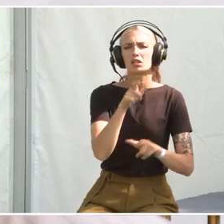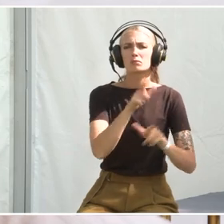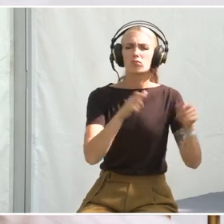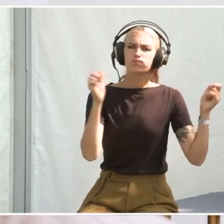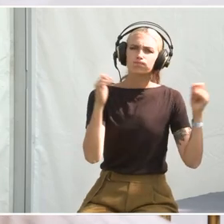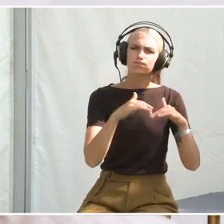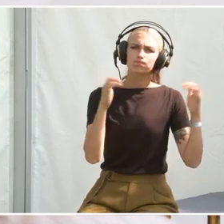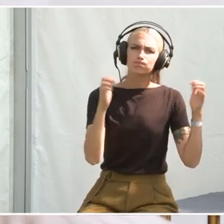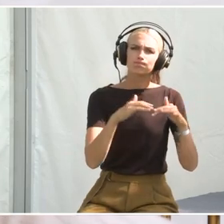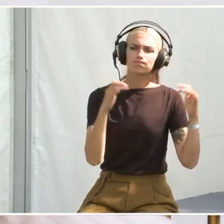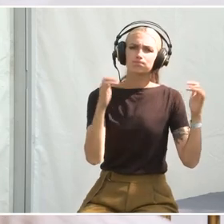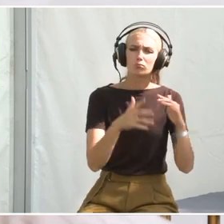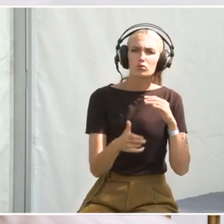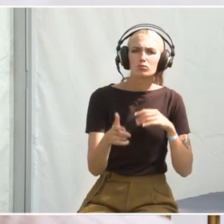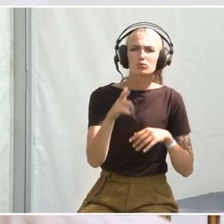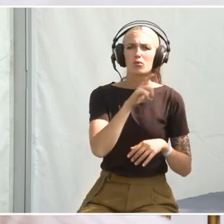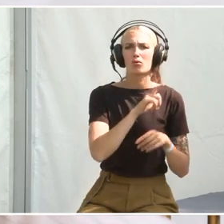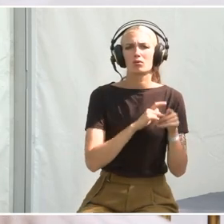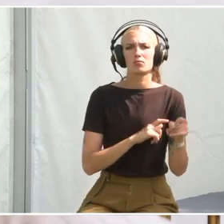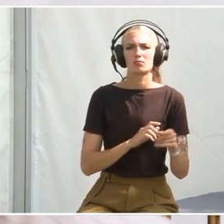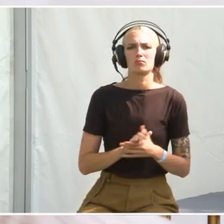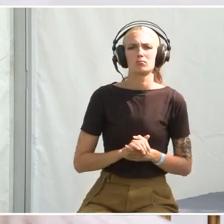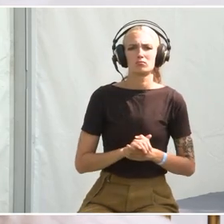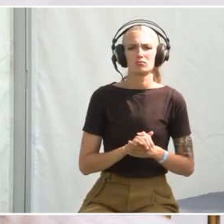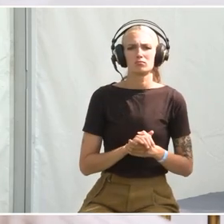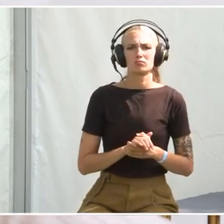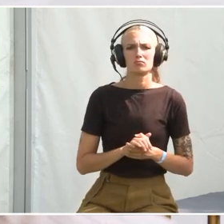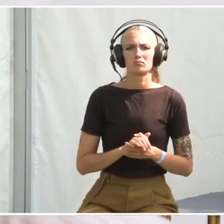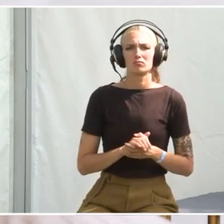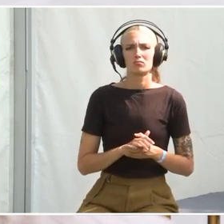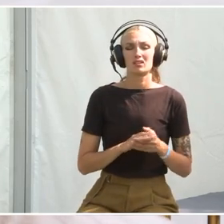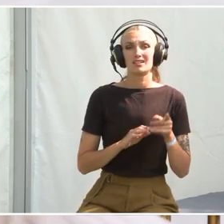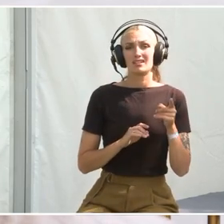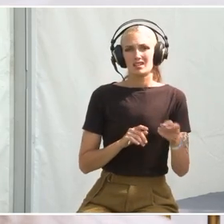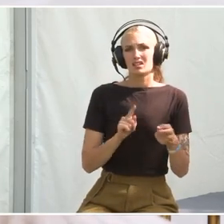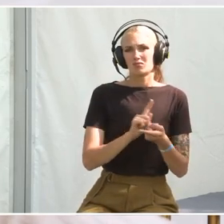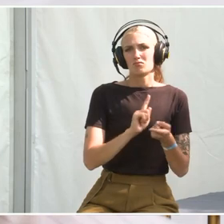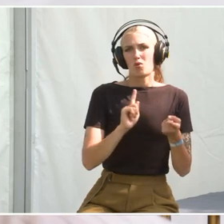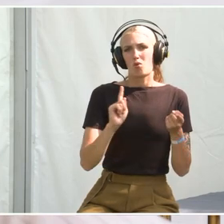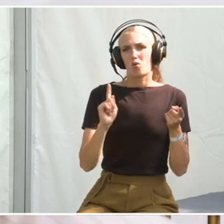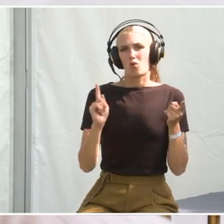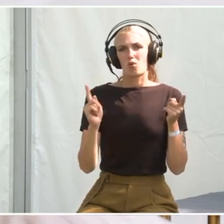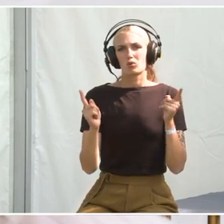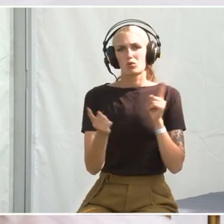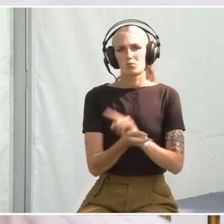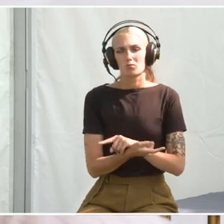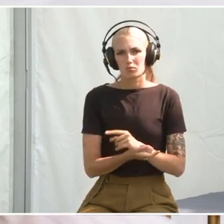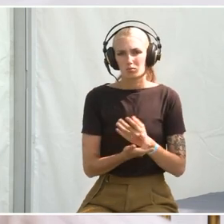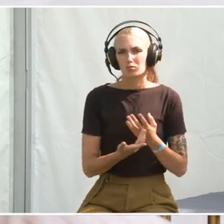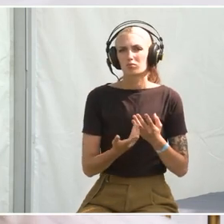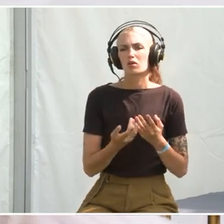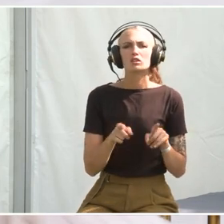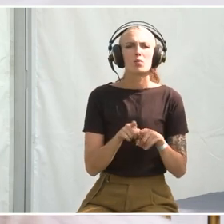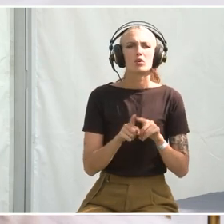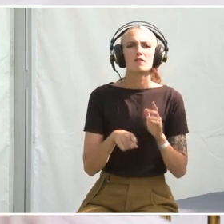us together as well. And this shift has been a bit from, first off, just social roles as well.